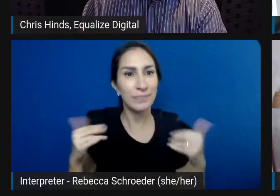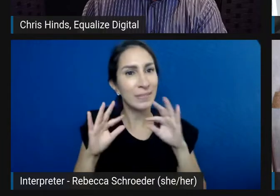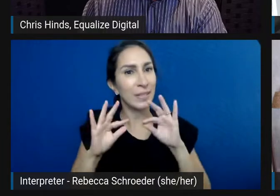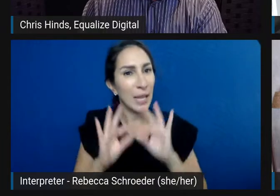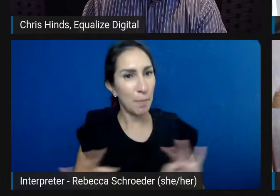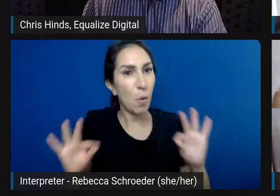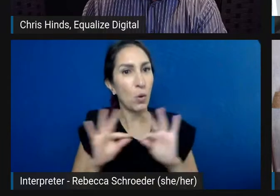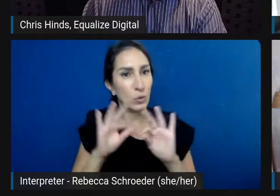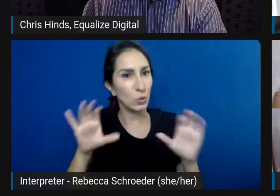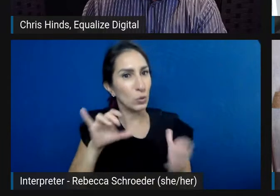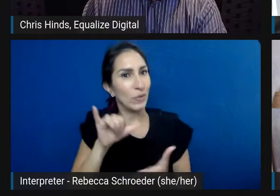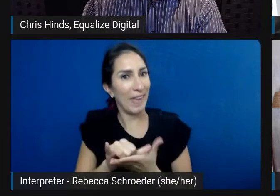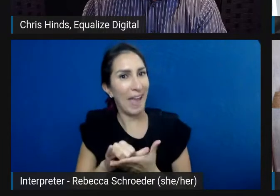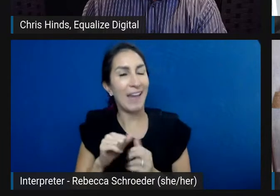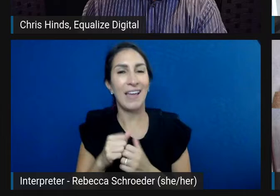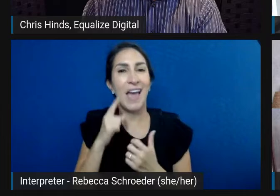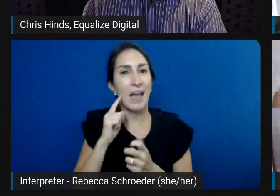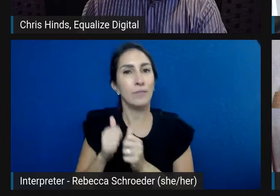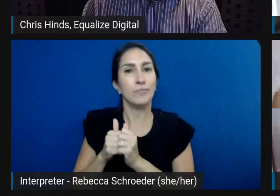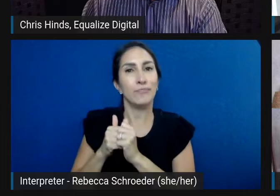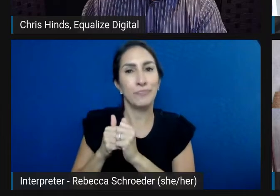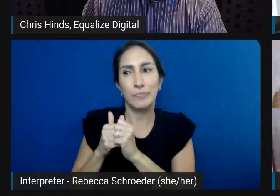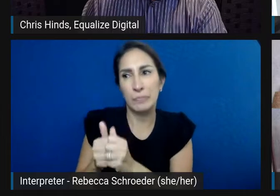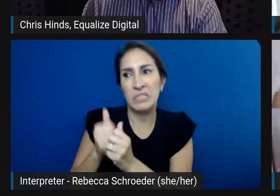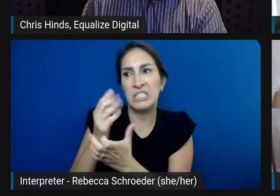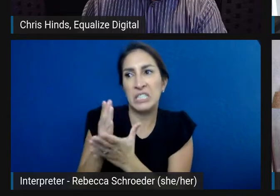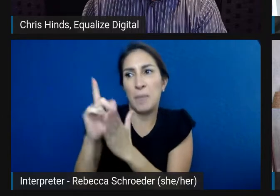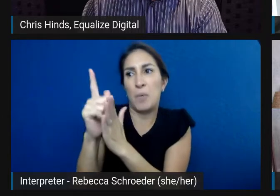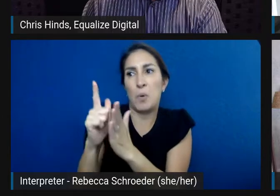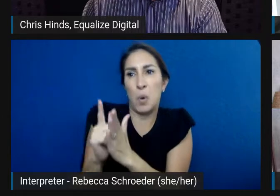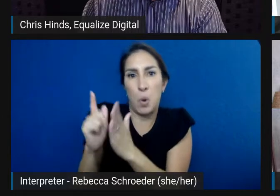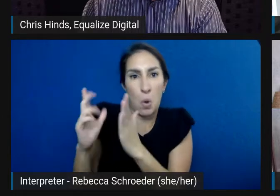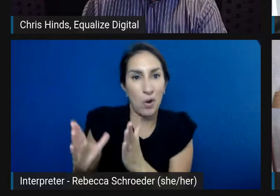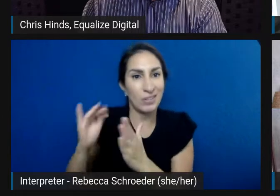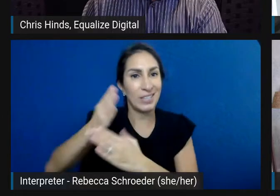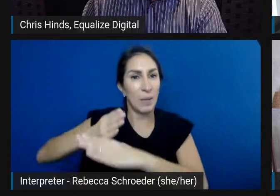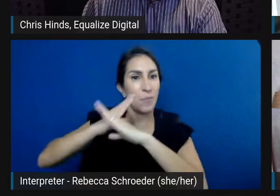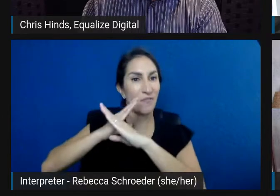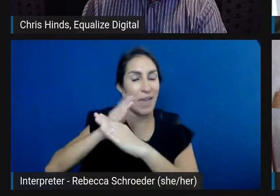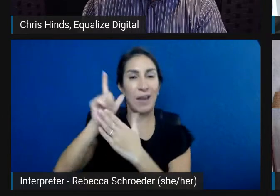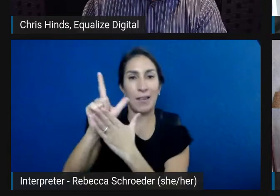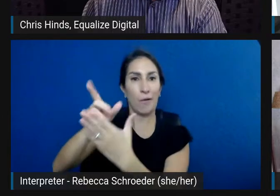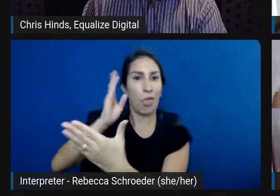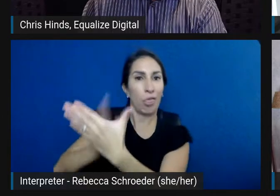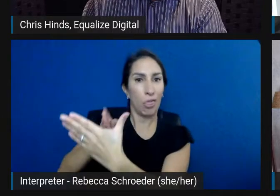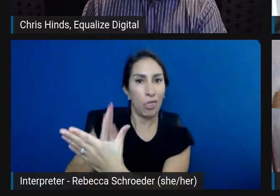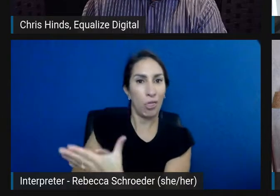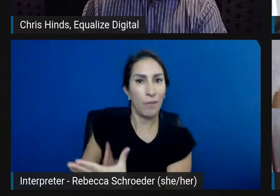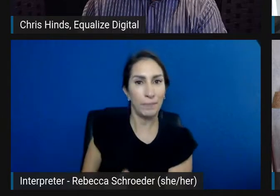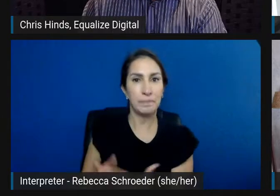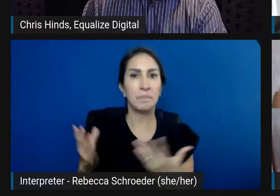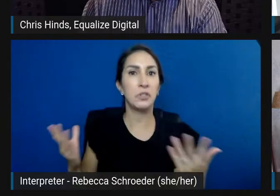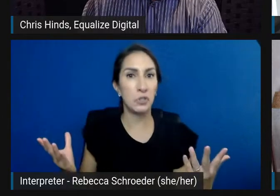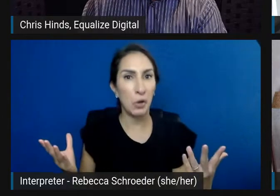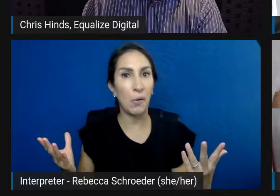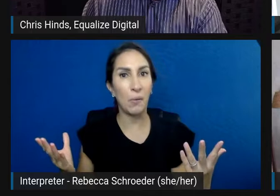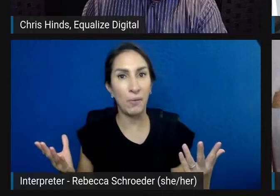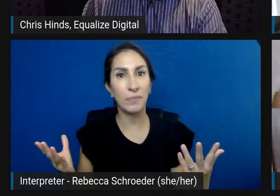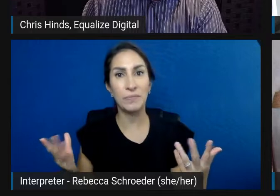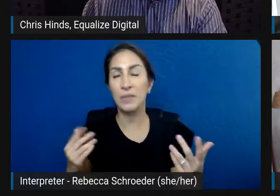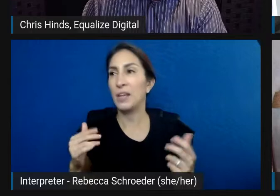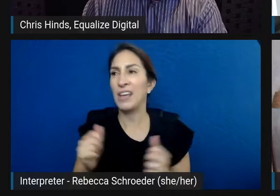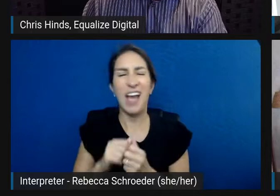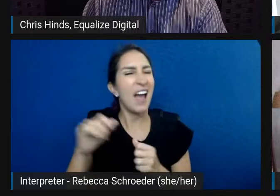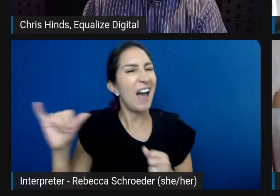that. And according to some lawyers, that can prevent some legal issues. And I kind of look at it as like a beware of